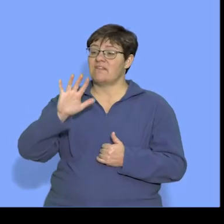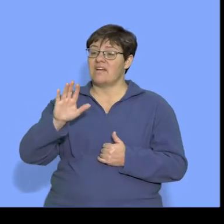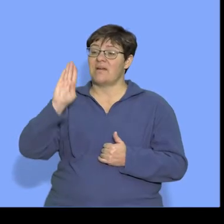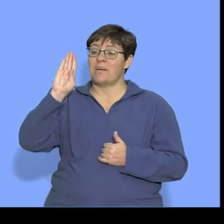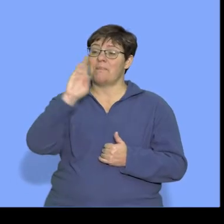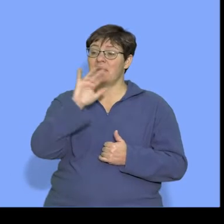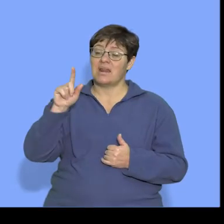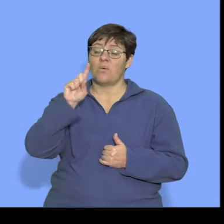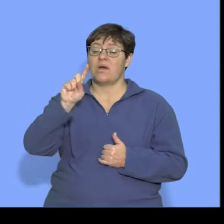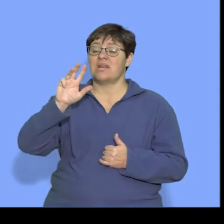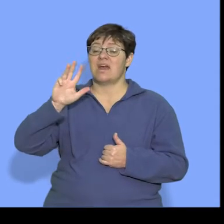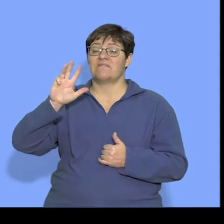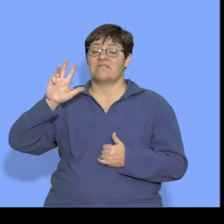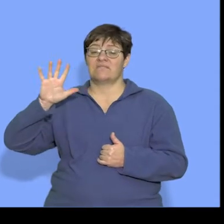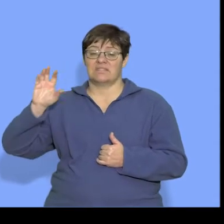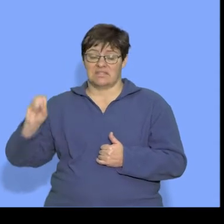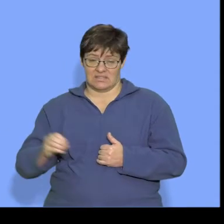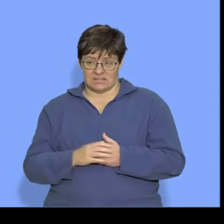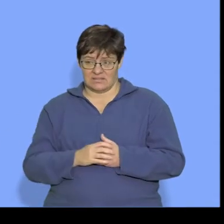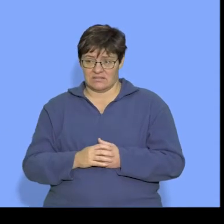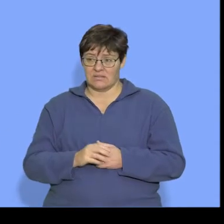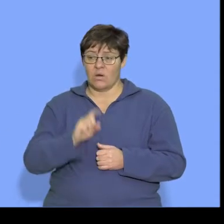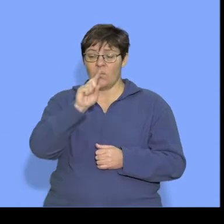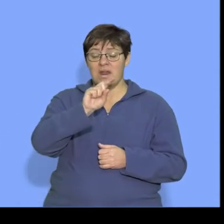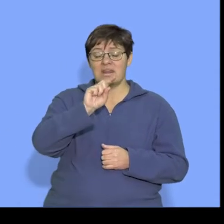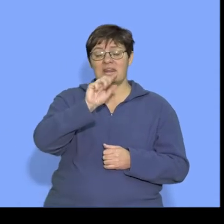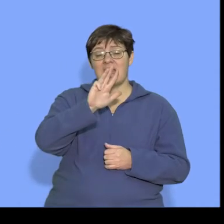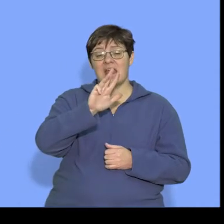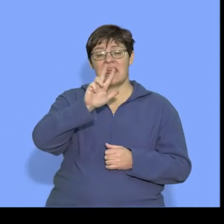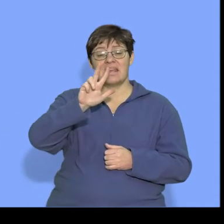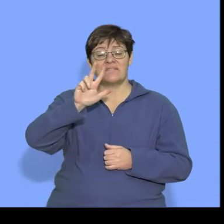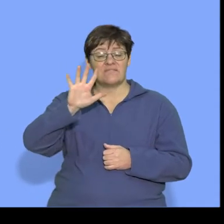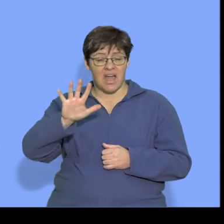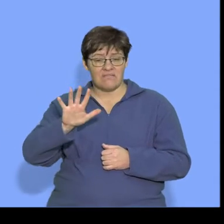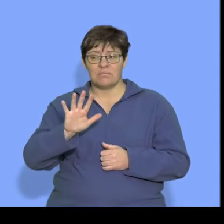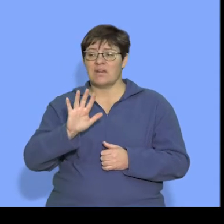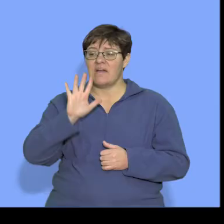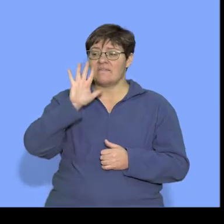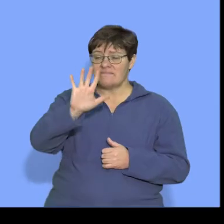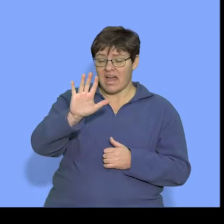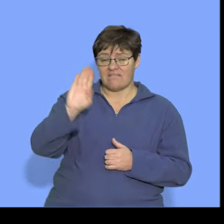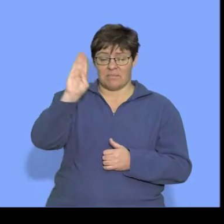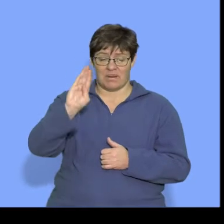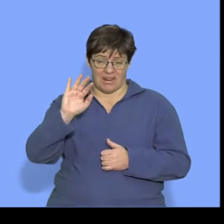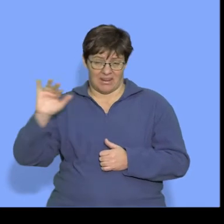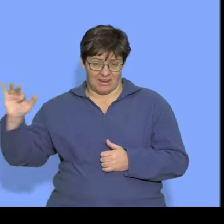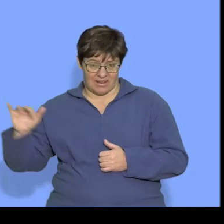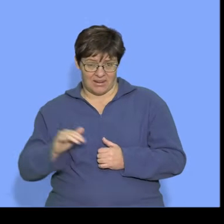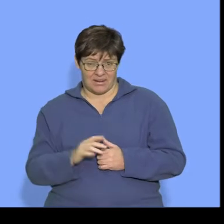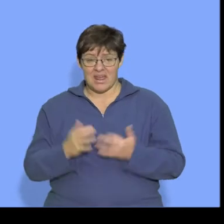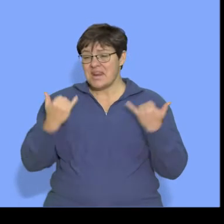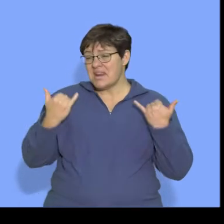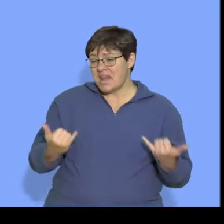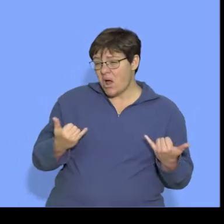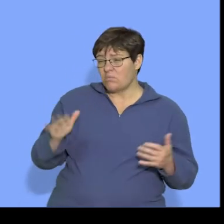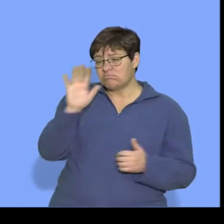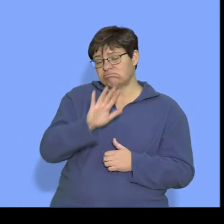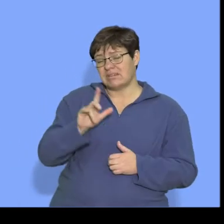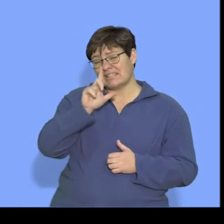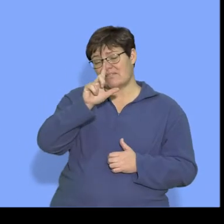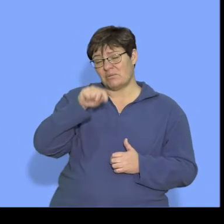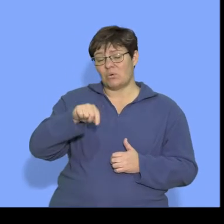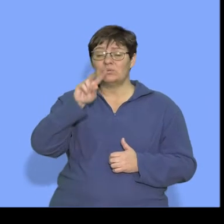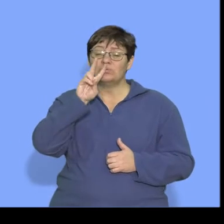By 1985, it had doubled to 5 billion, and then we saw that it's currently around 7.2 billion. And